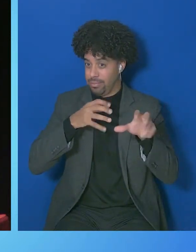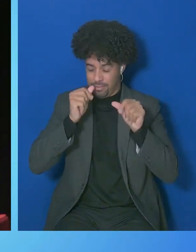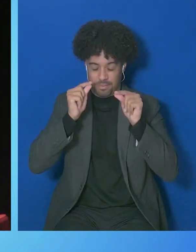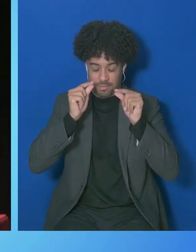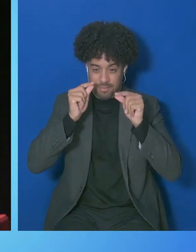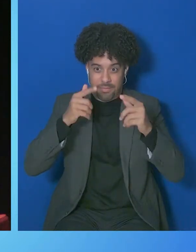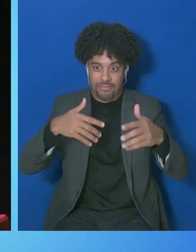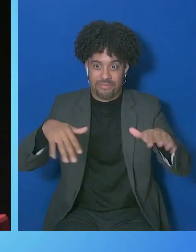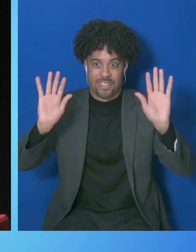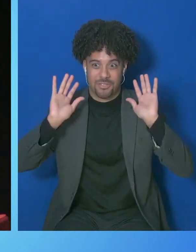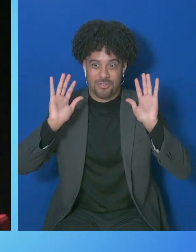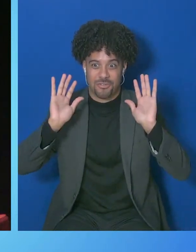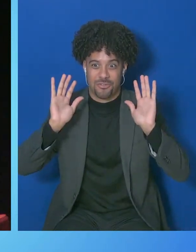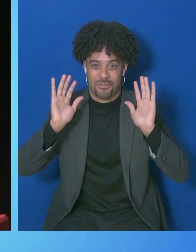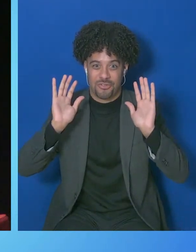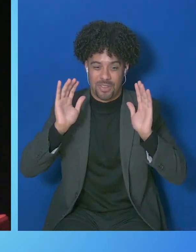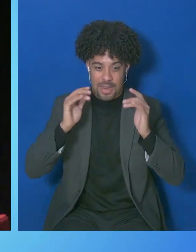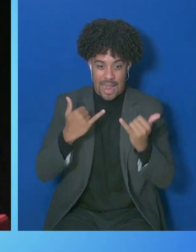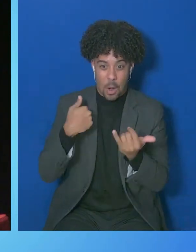2025.